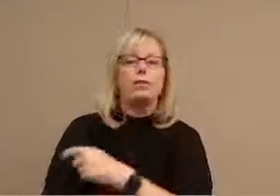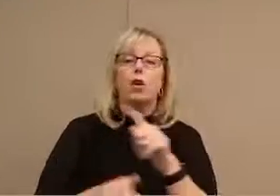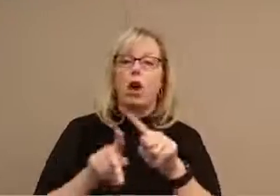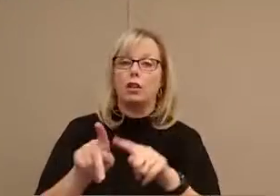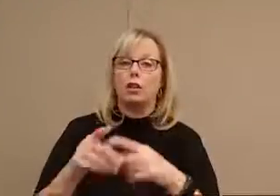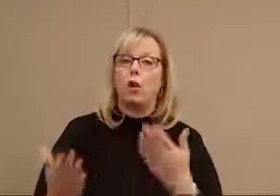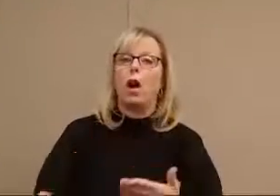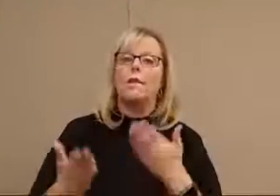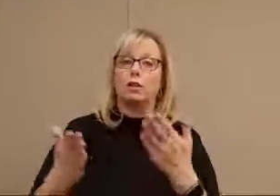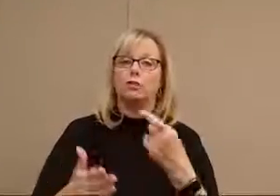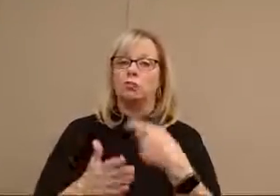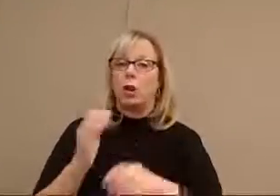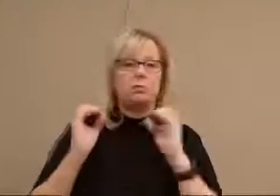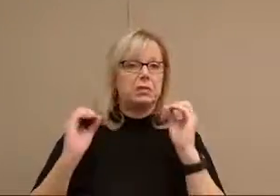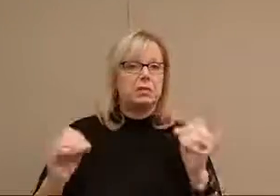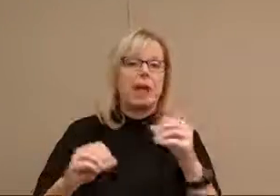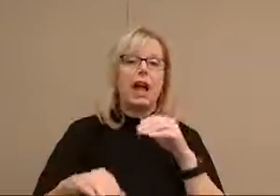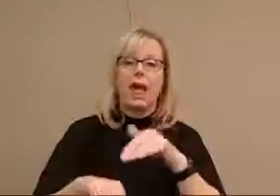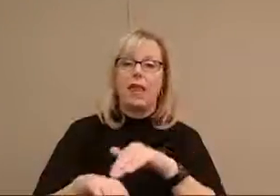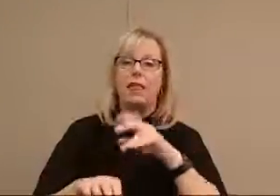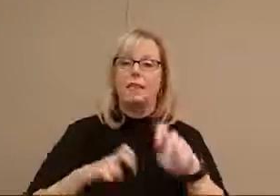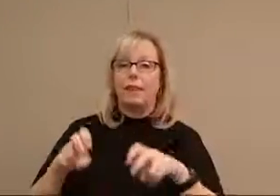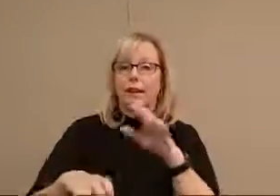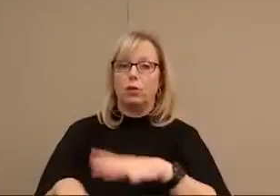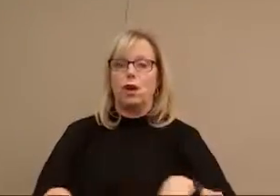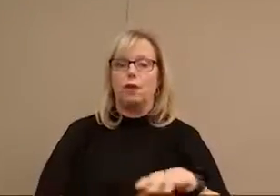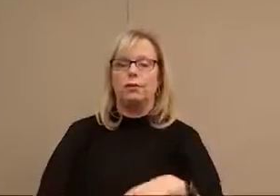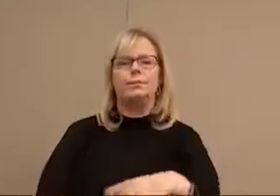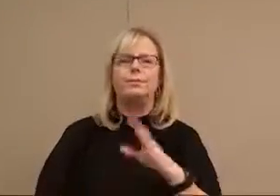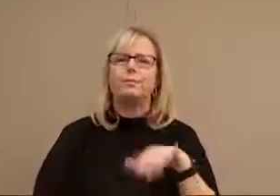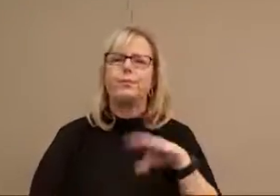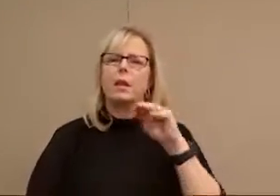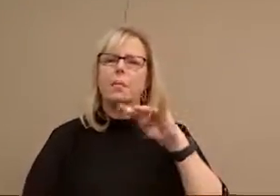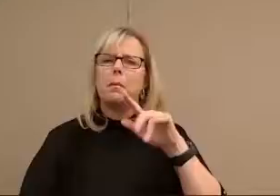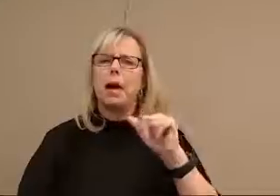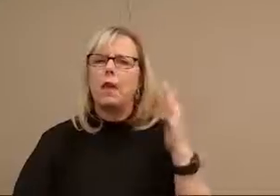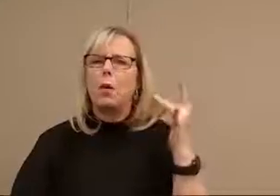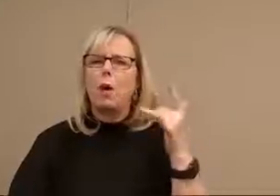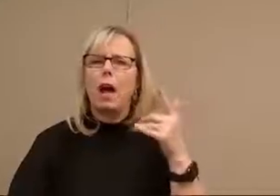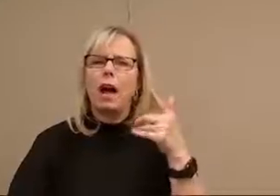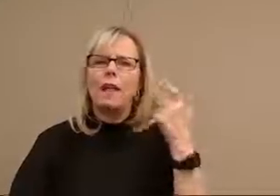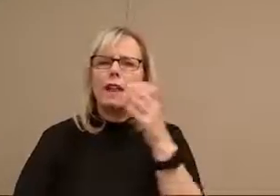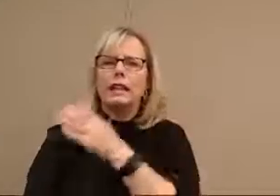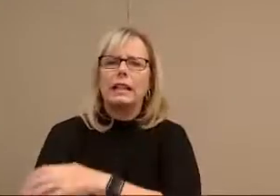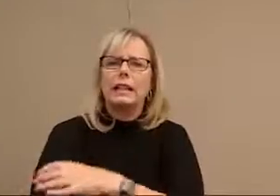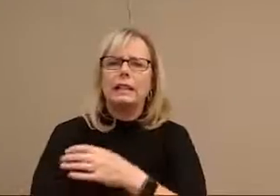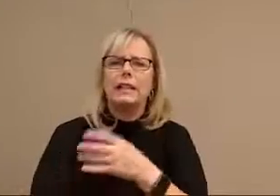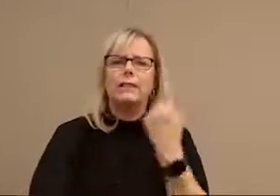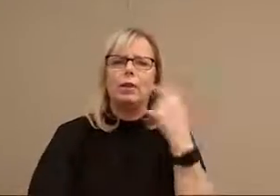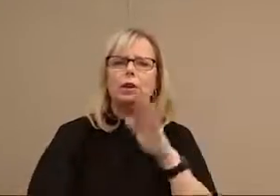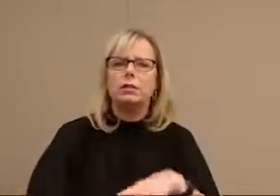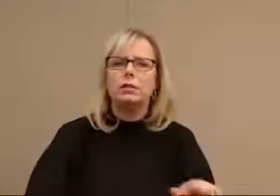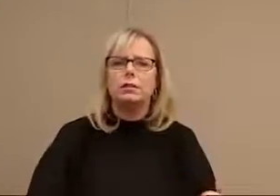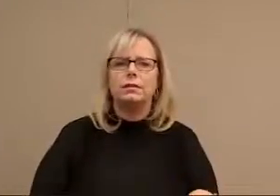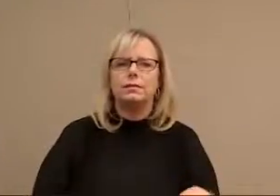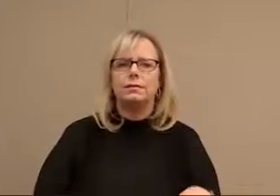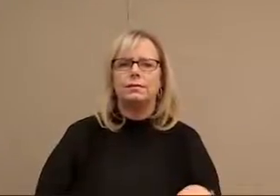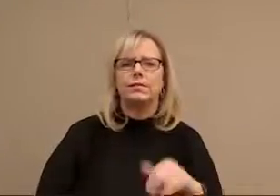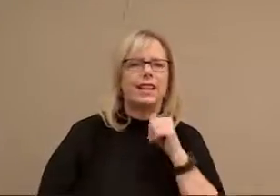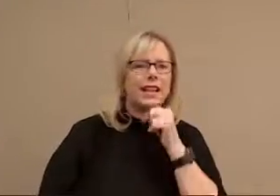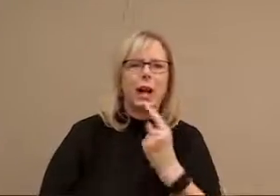fairgrounds. Okay. And Mila, the reason for the clinics for the children, it